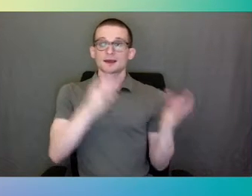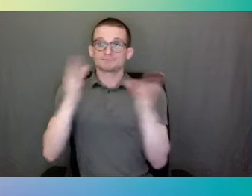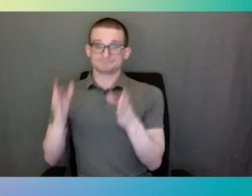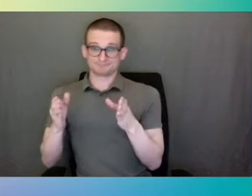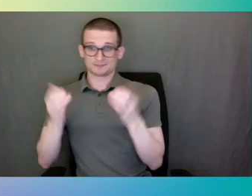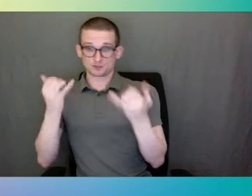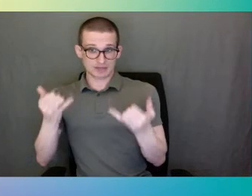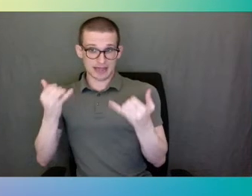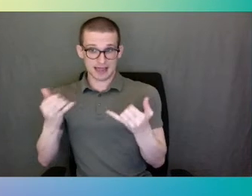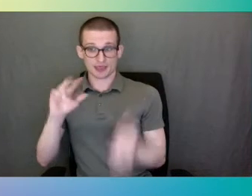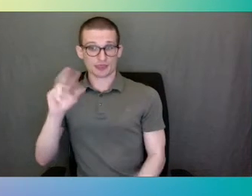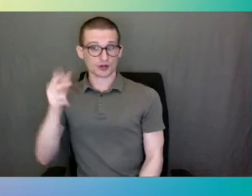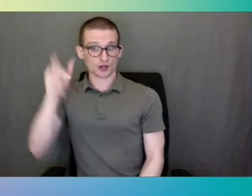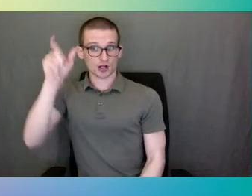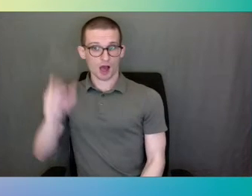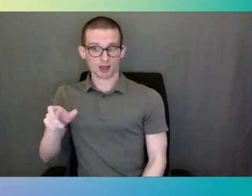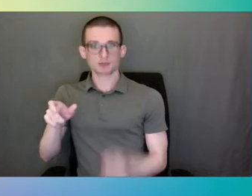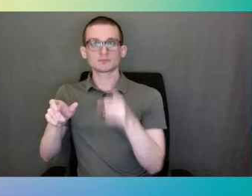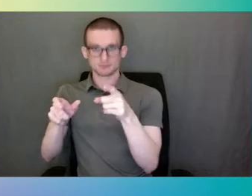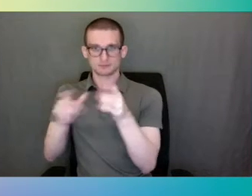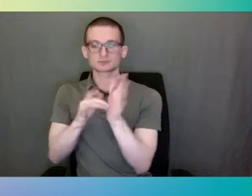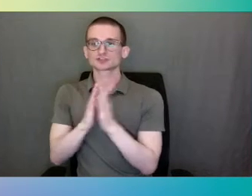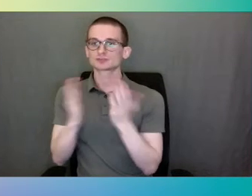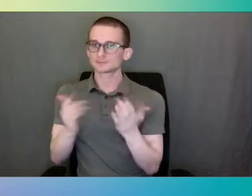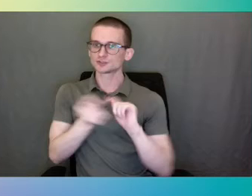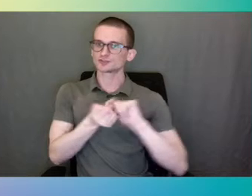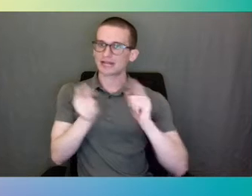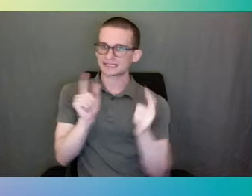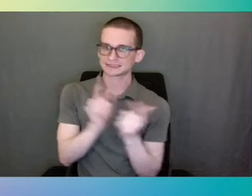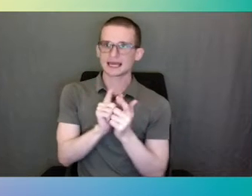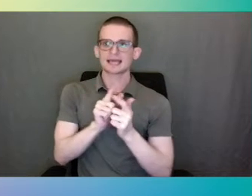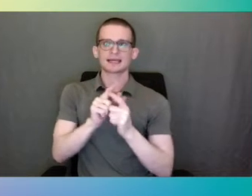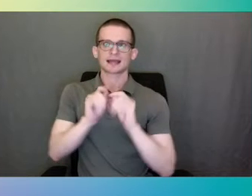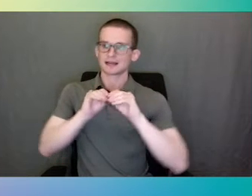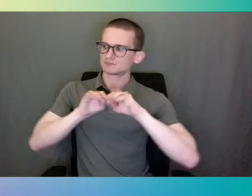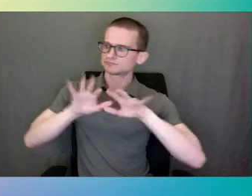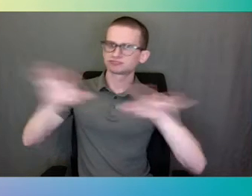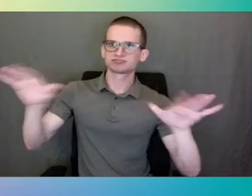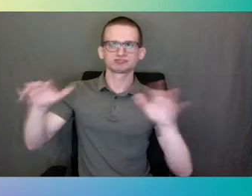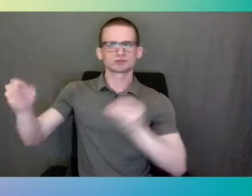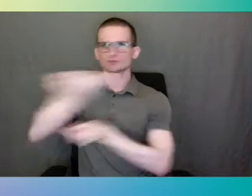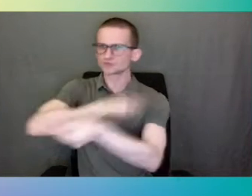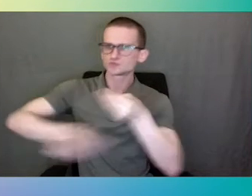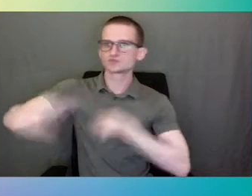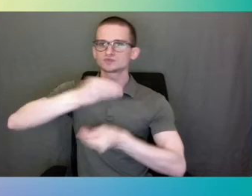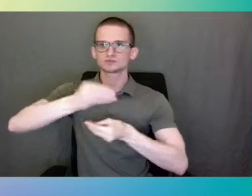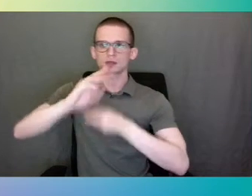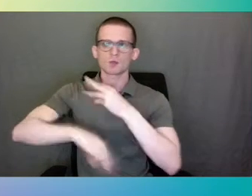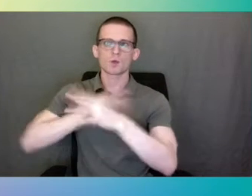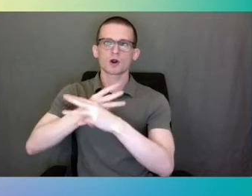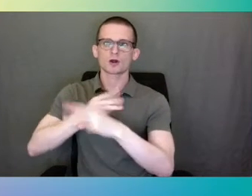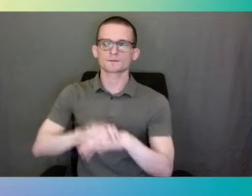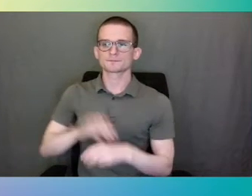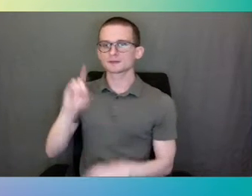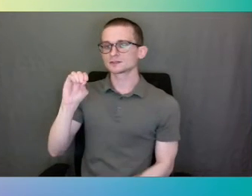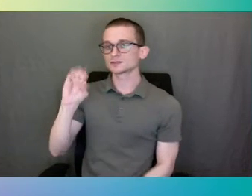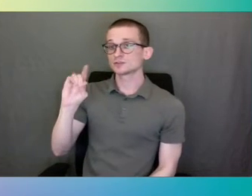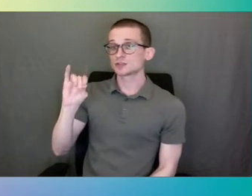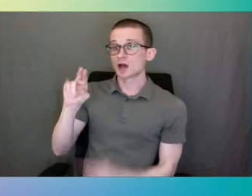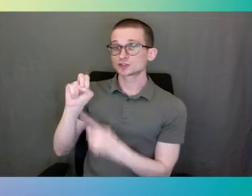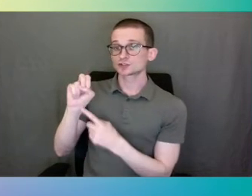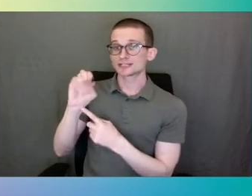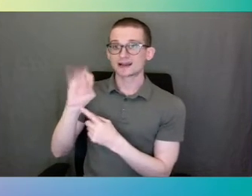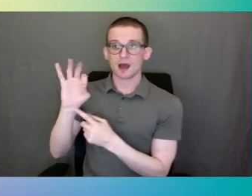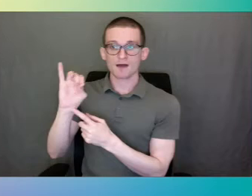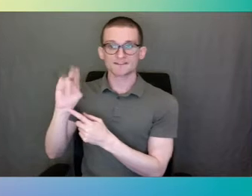that scripture is translated and circulated around the world. So the doctrine of inerrancy kind of states these types